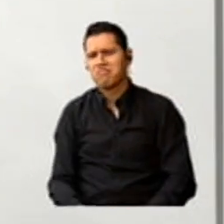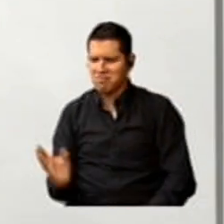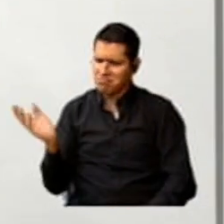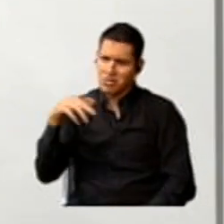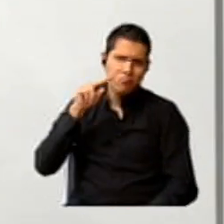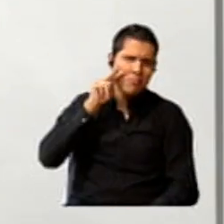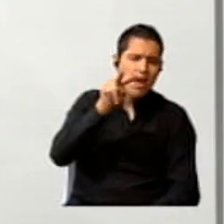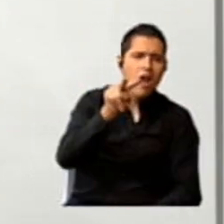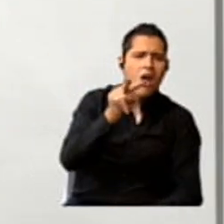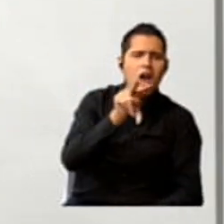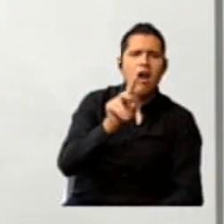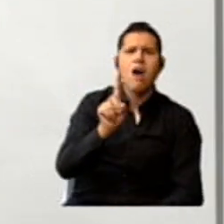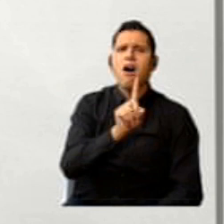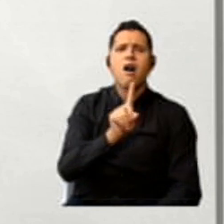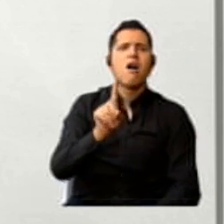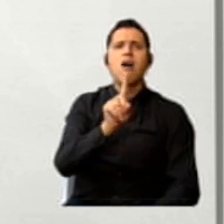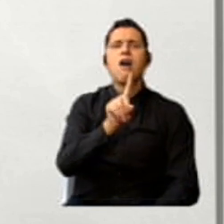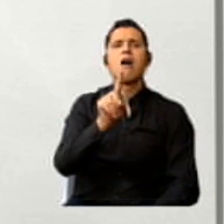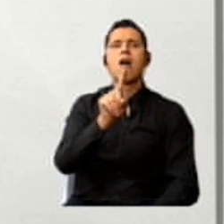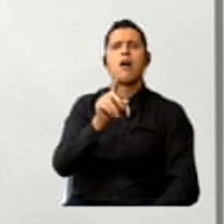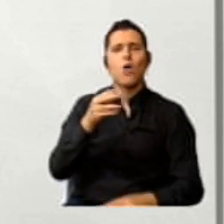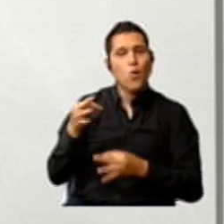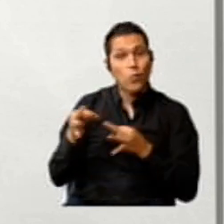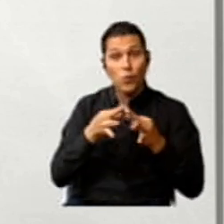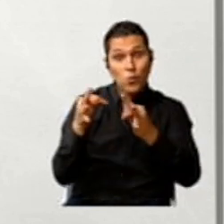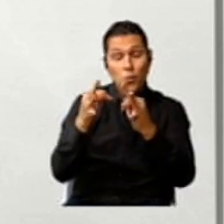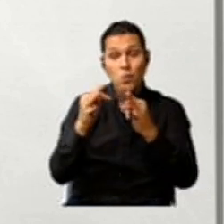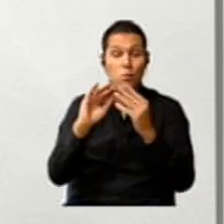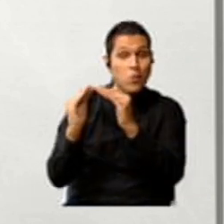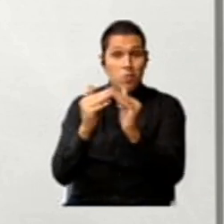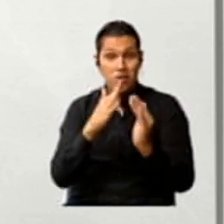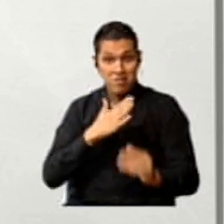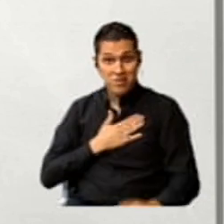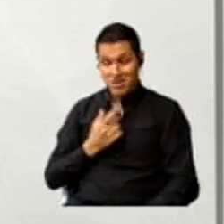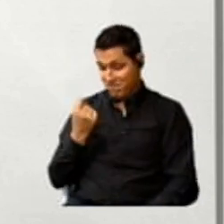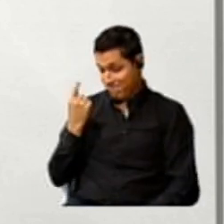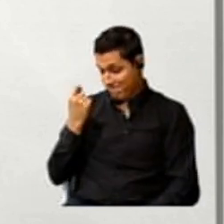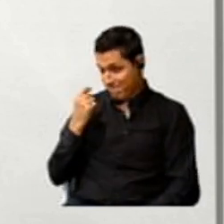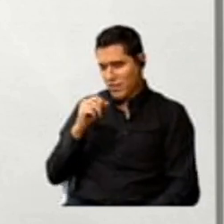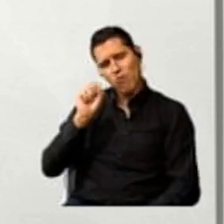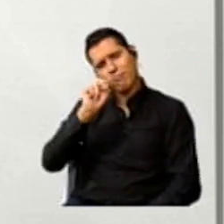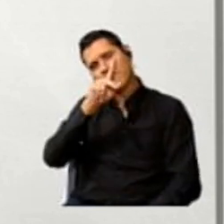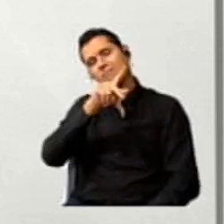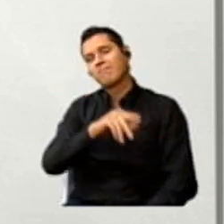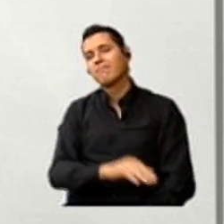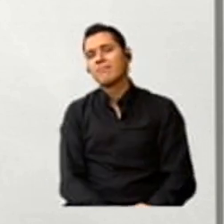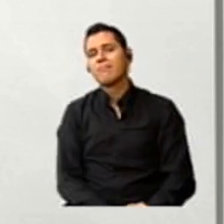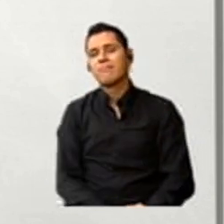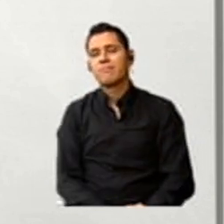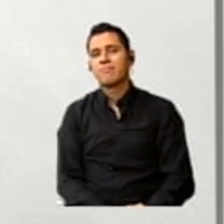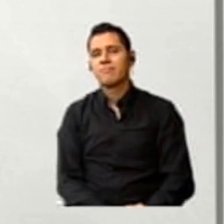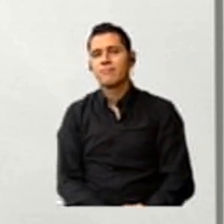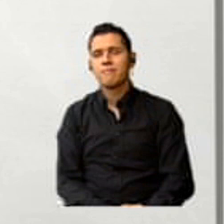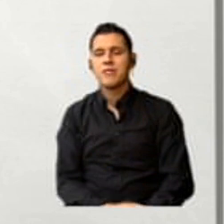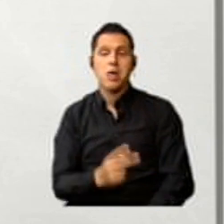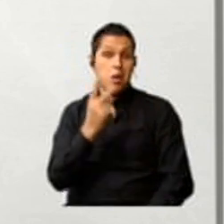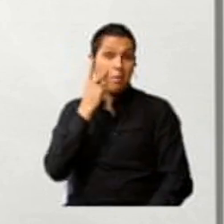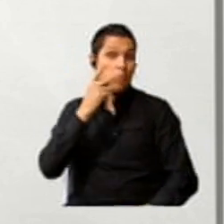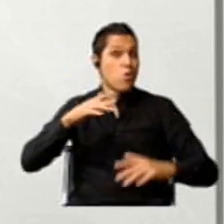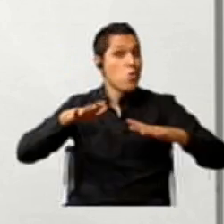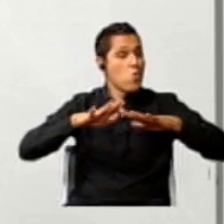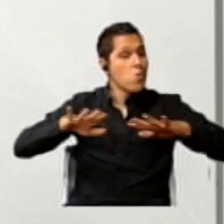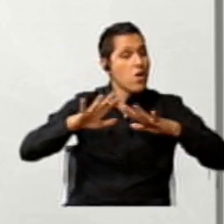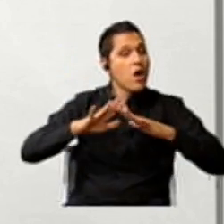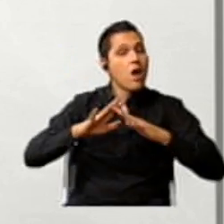Look. Ah, tour of my community, Waldo. Okay. Places around